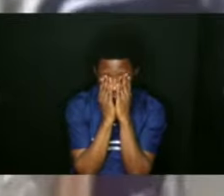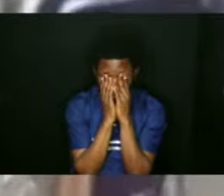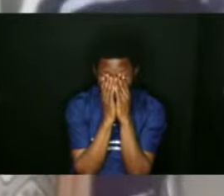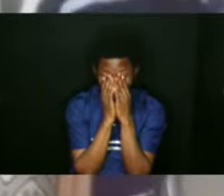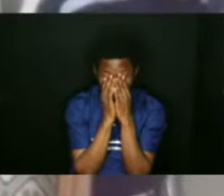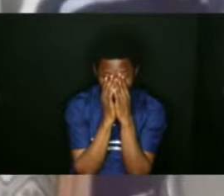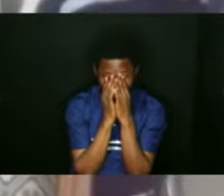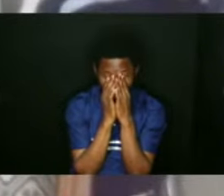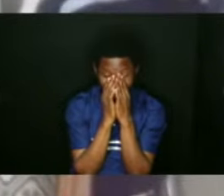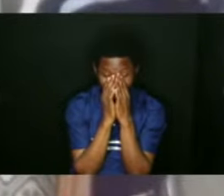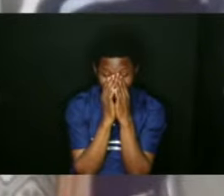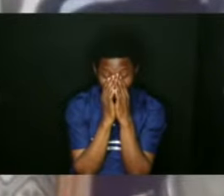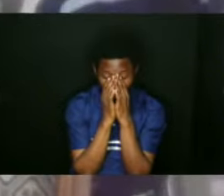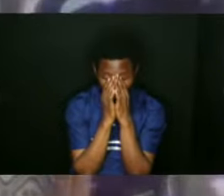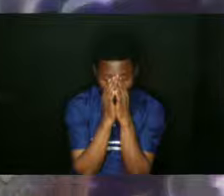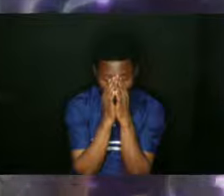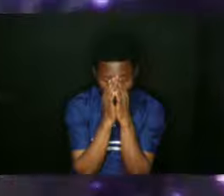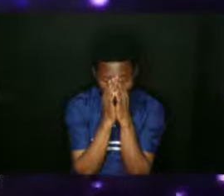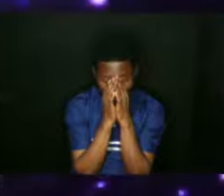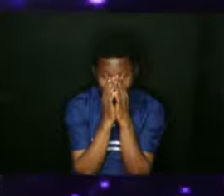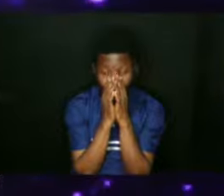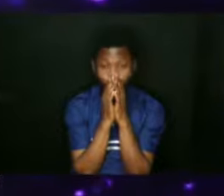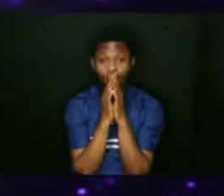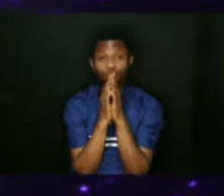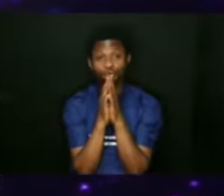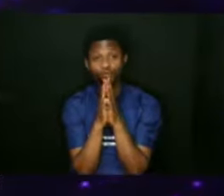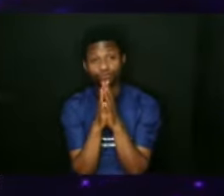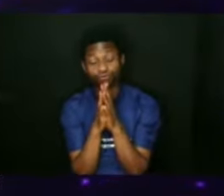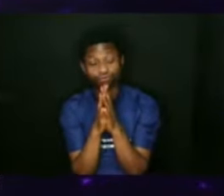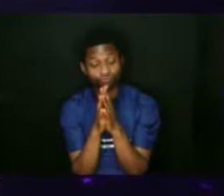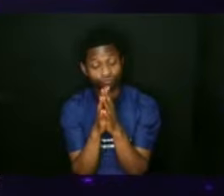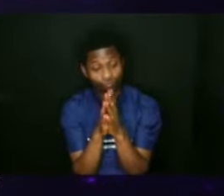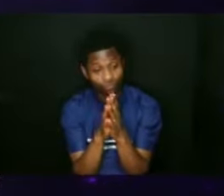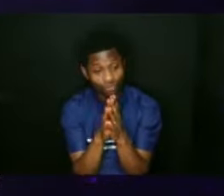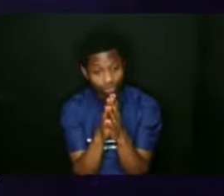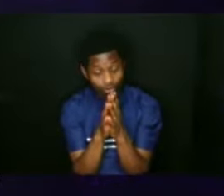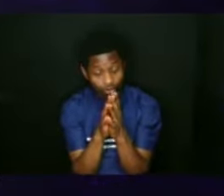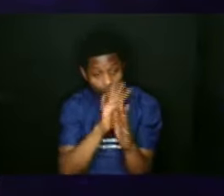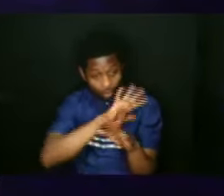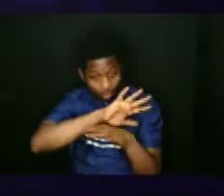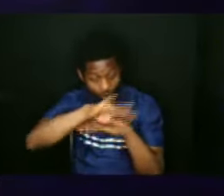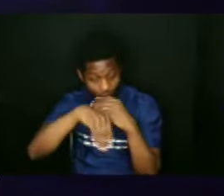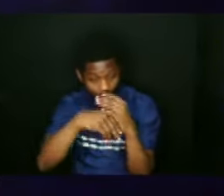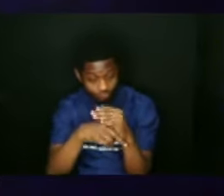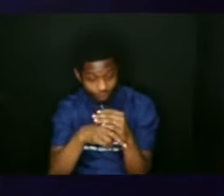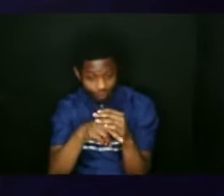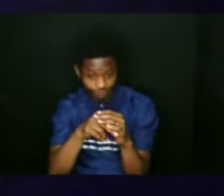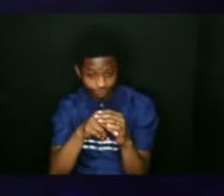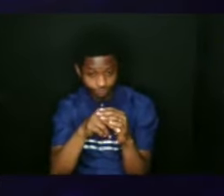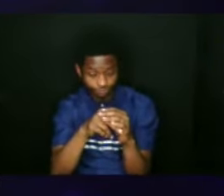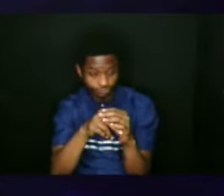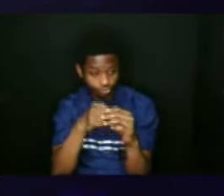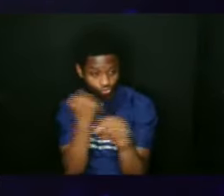In the name of Jesus. These virtues are priceless.